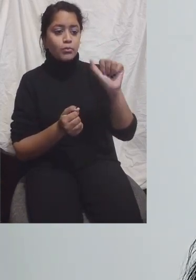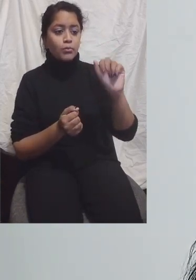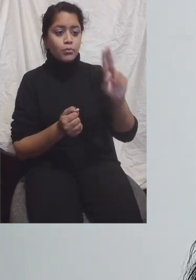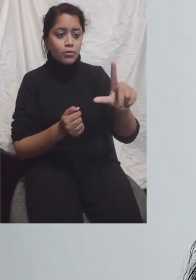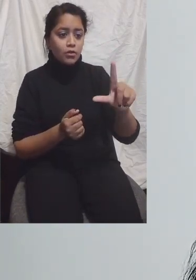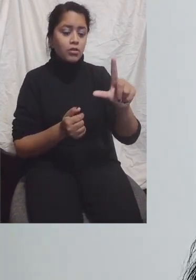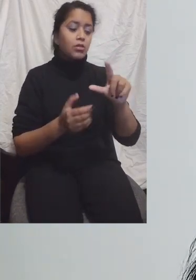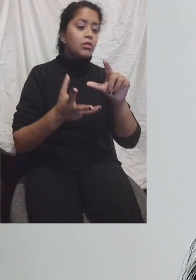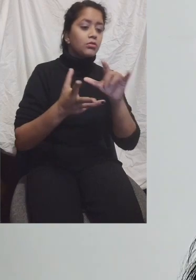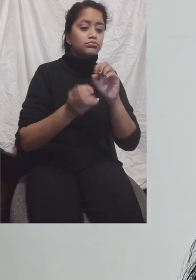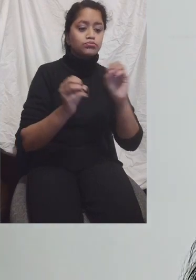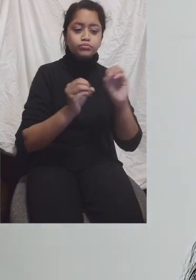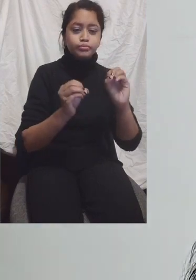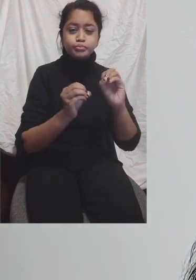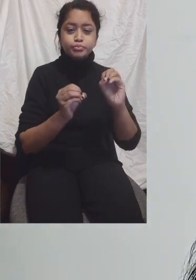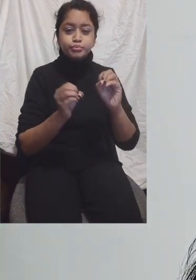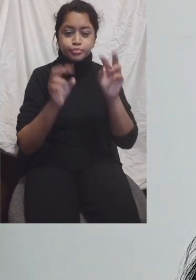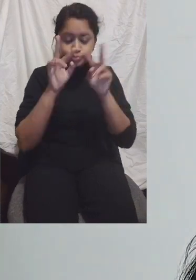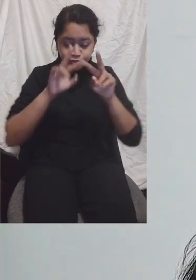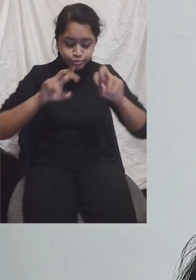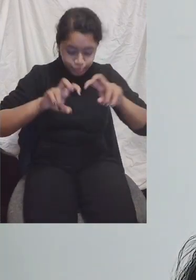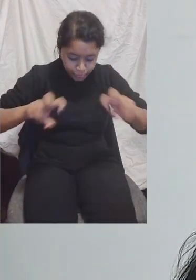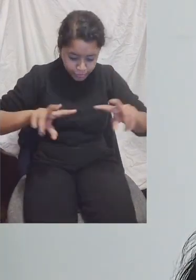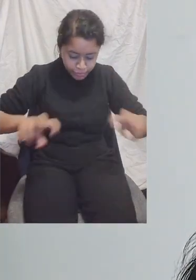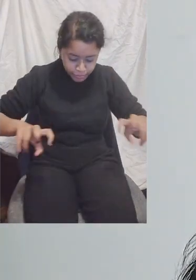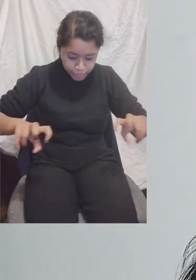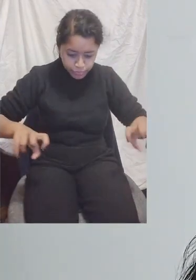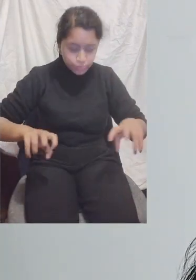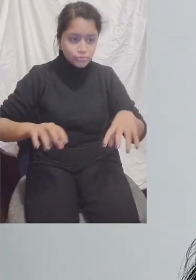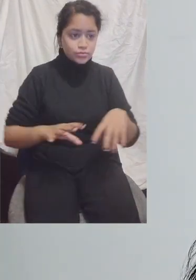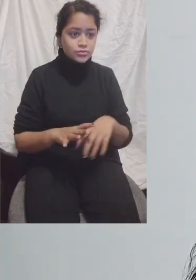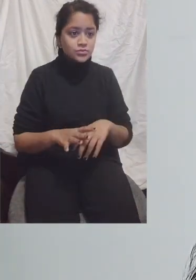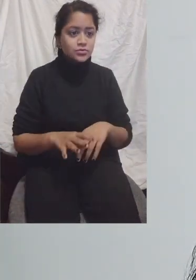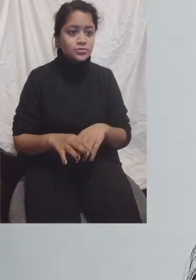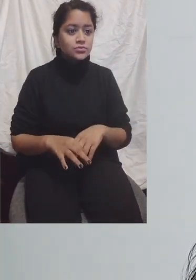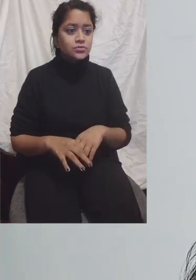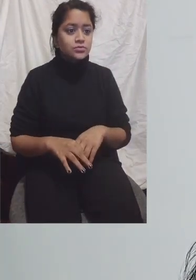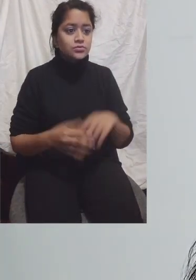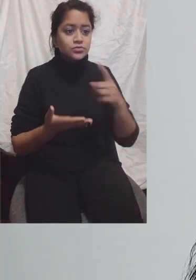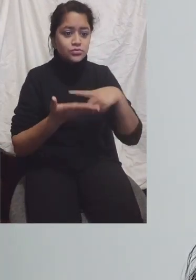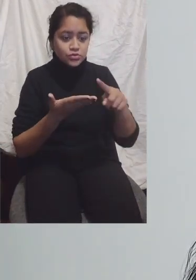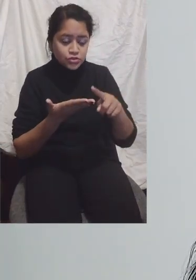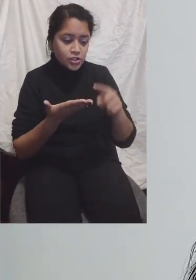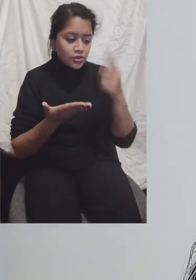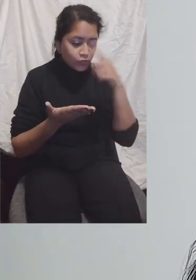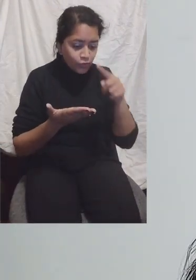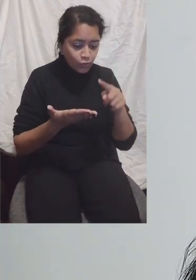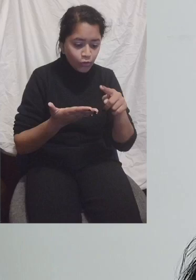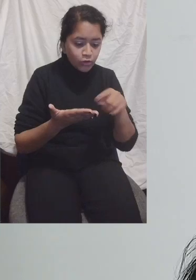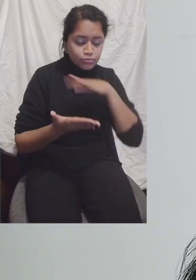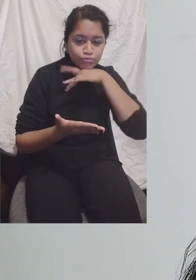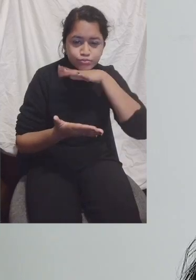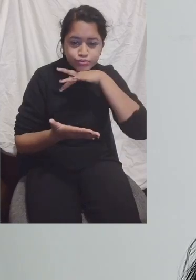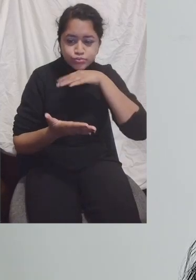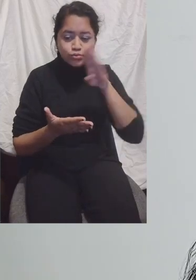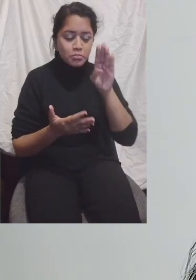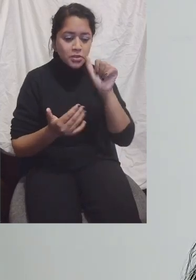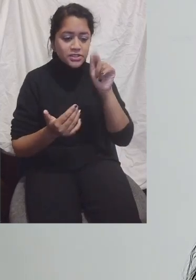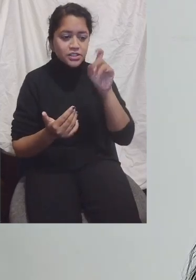them over, make sure they don't have any, abnormalities, congenital defects, that sort of thing, heart